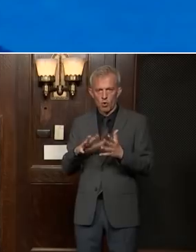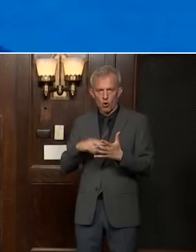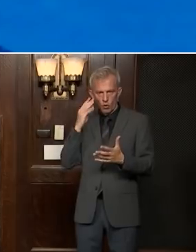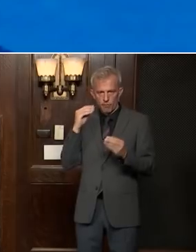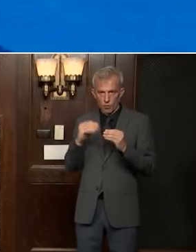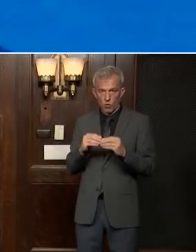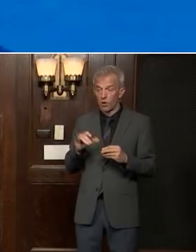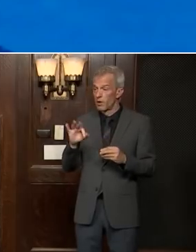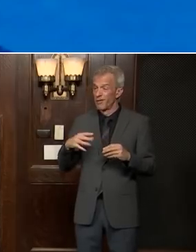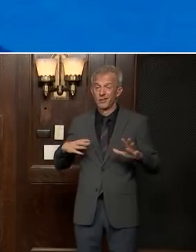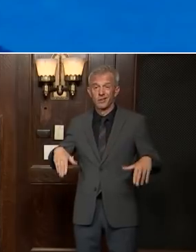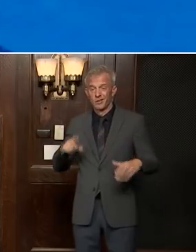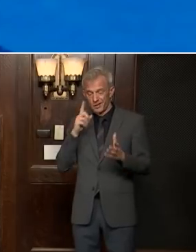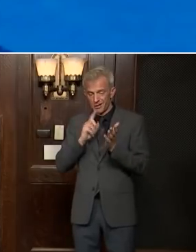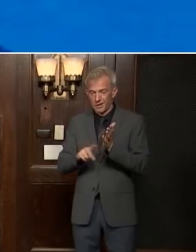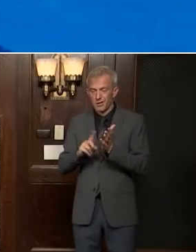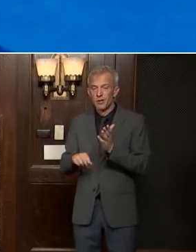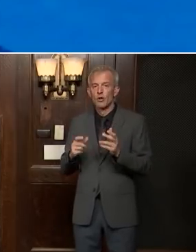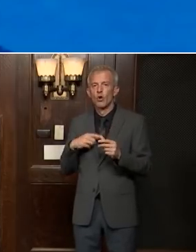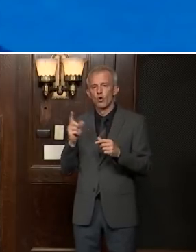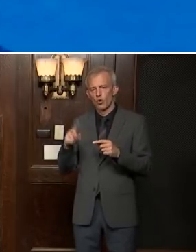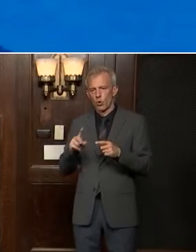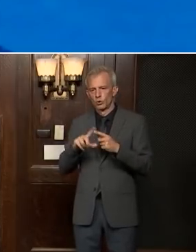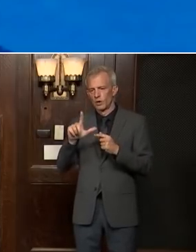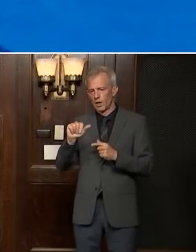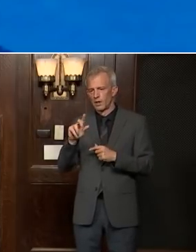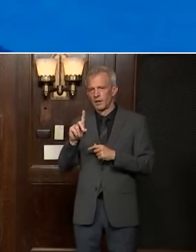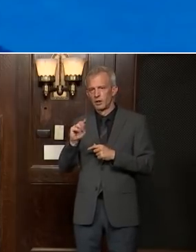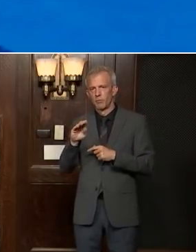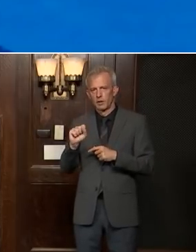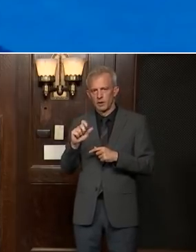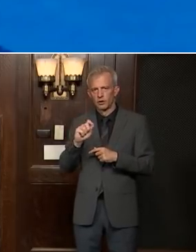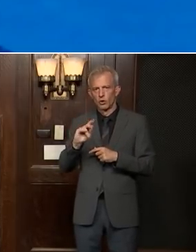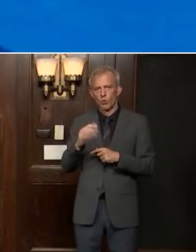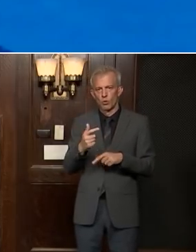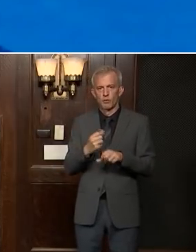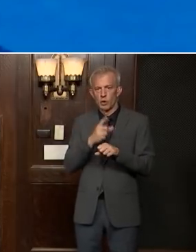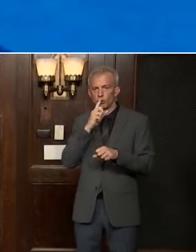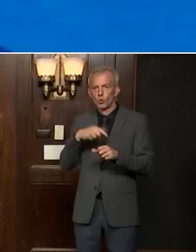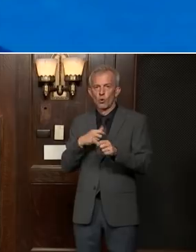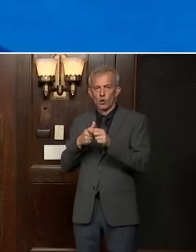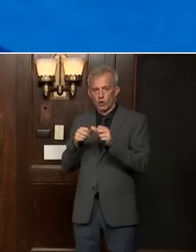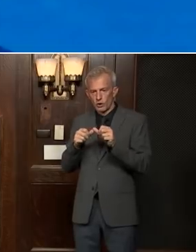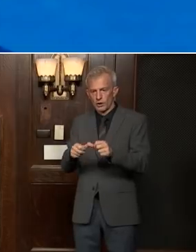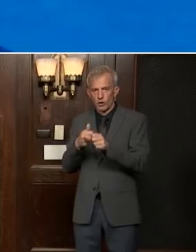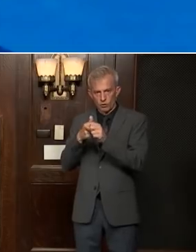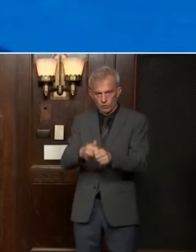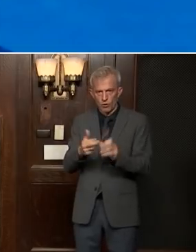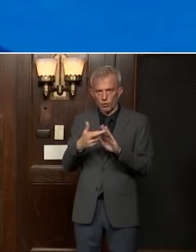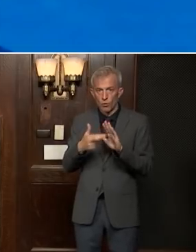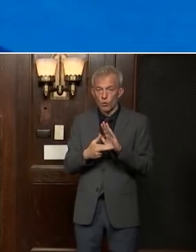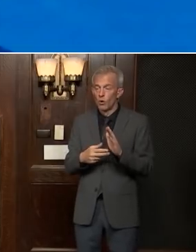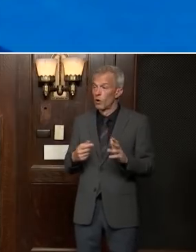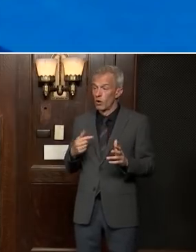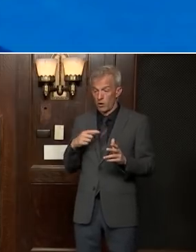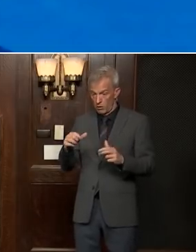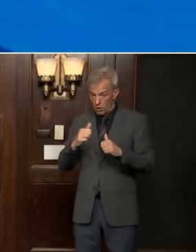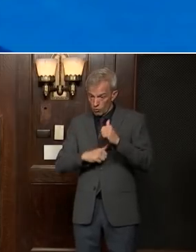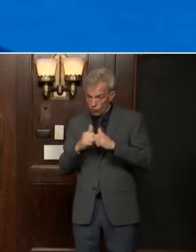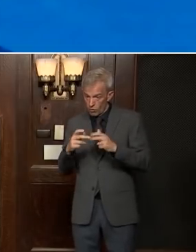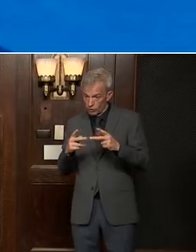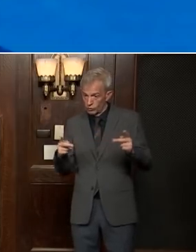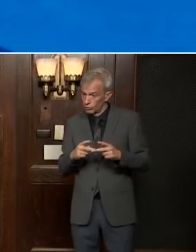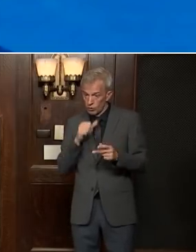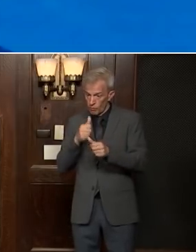inspection, visit the site again to make sure you're continuing to comply with these rules. We will not be shy about shutting down work sites that do